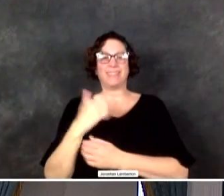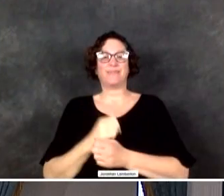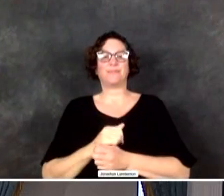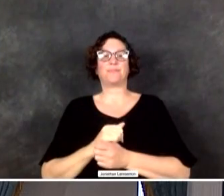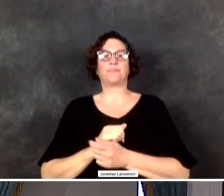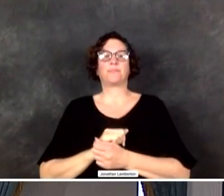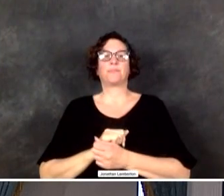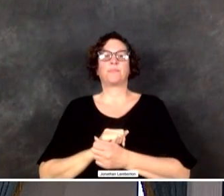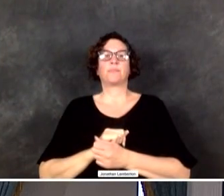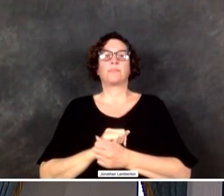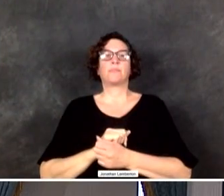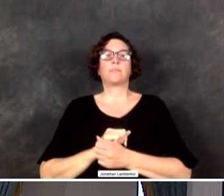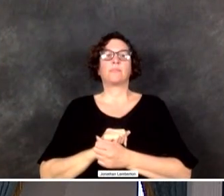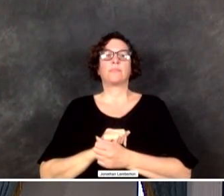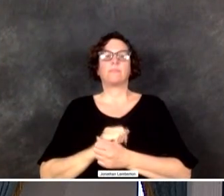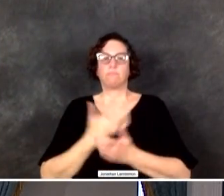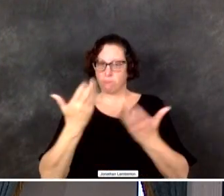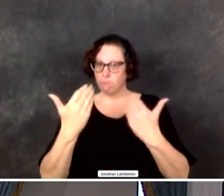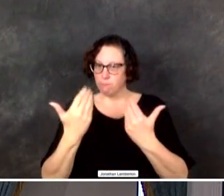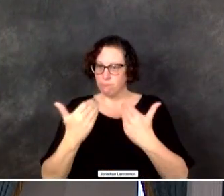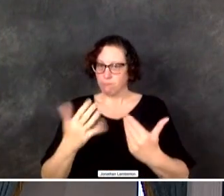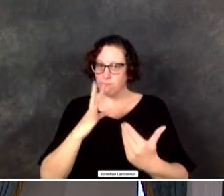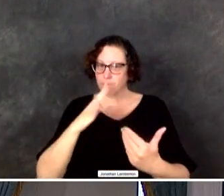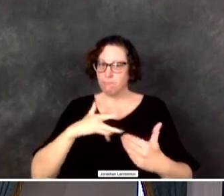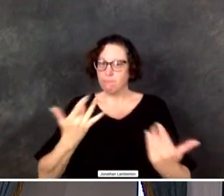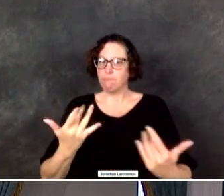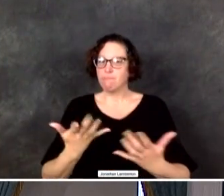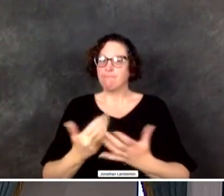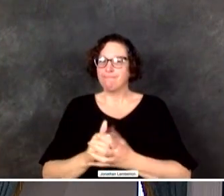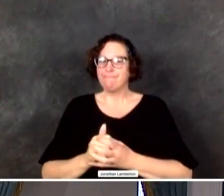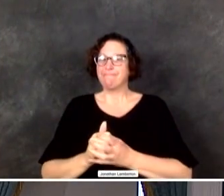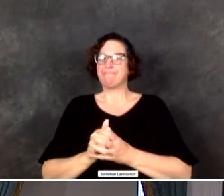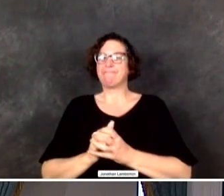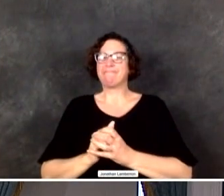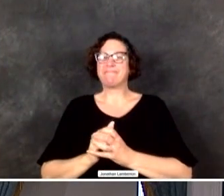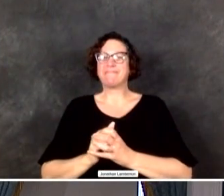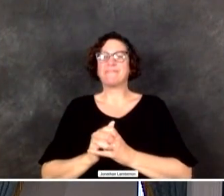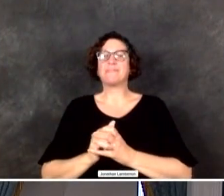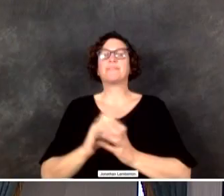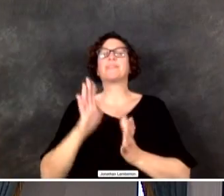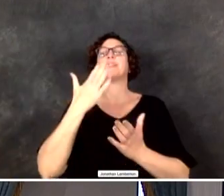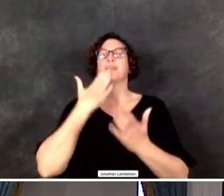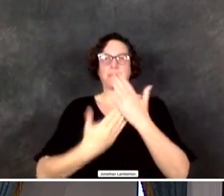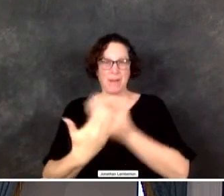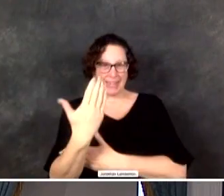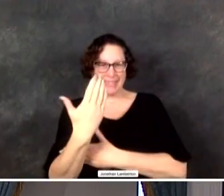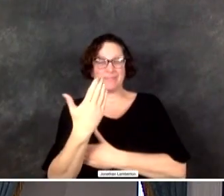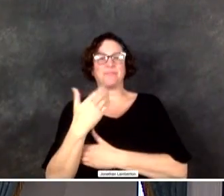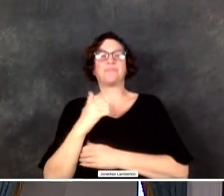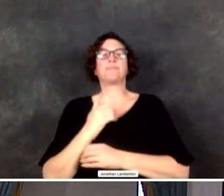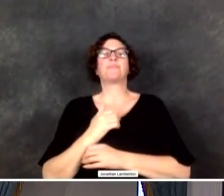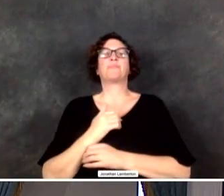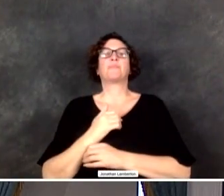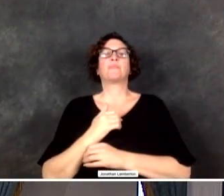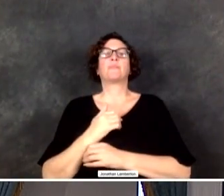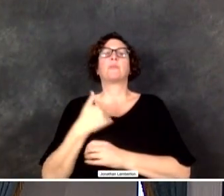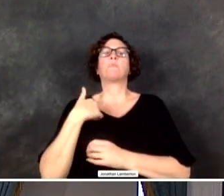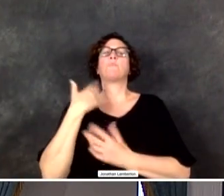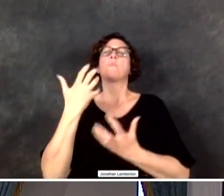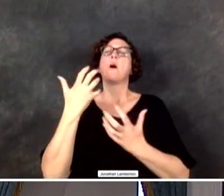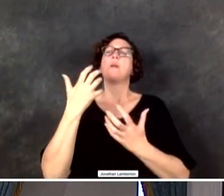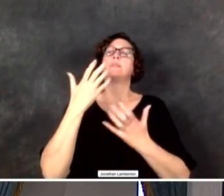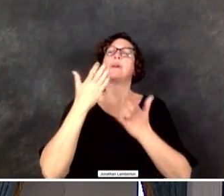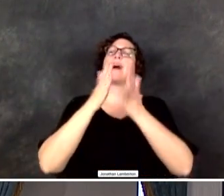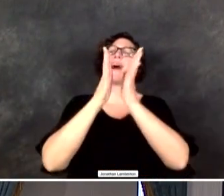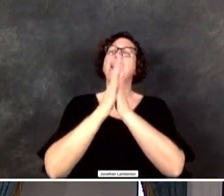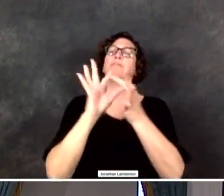Go ahead, Sophia. Hi. Okay, good morning, Mayor and Chancellor. I wanted to ask about attendance rates so far with remote